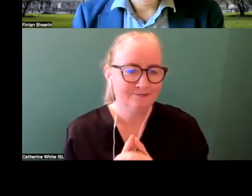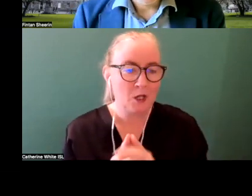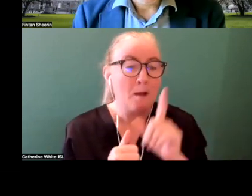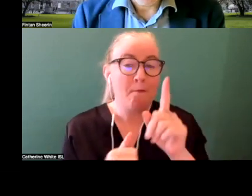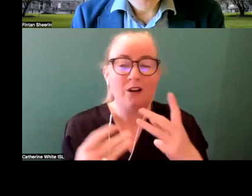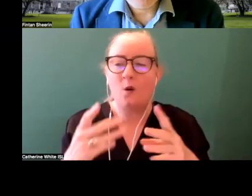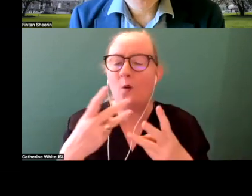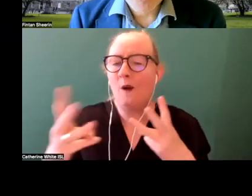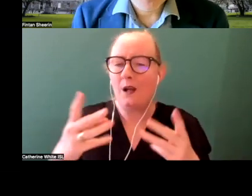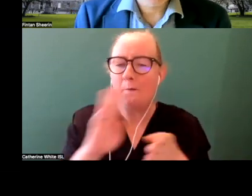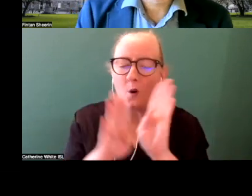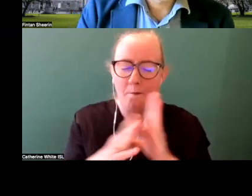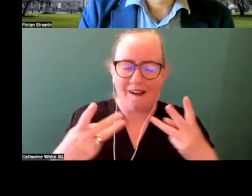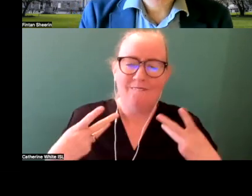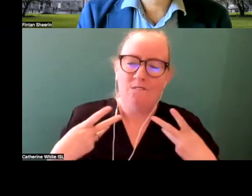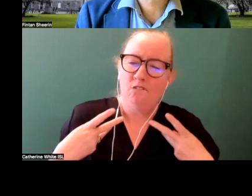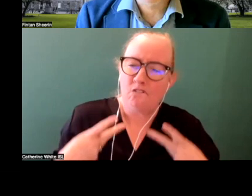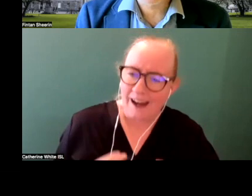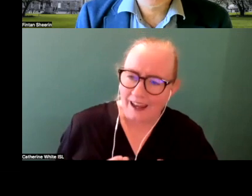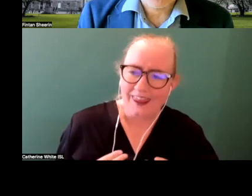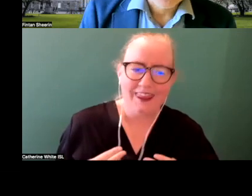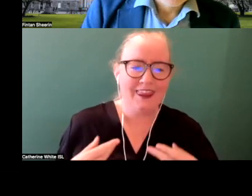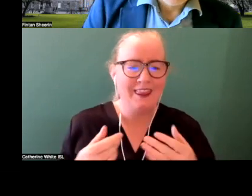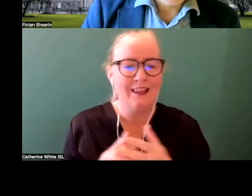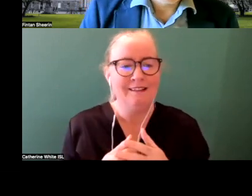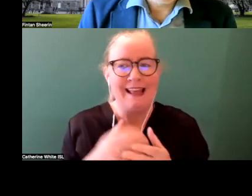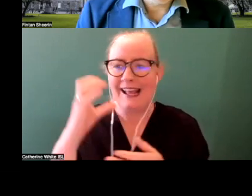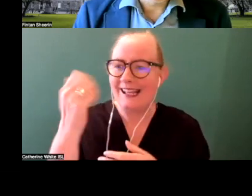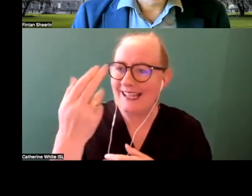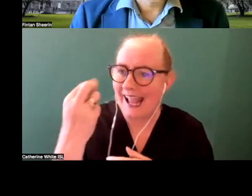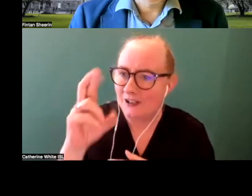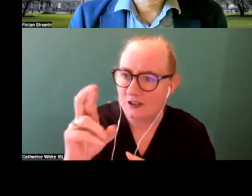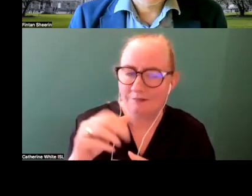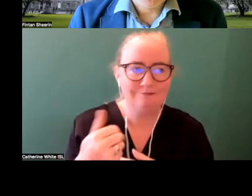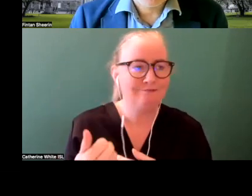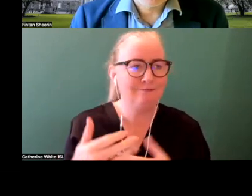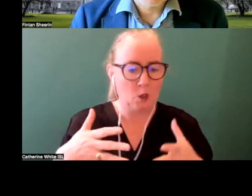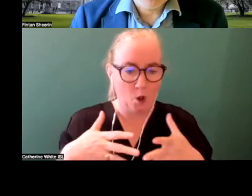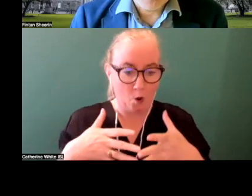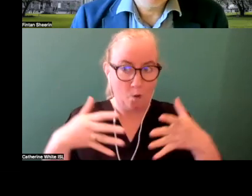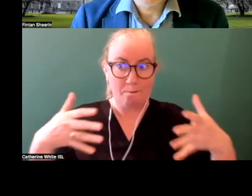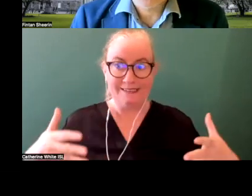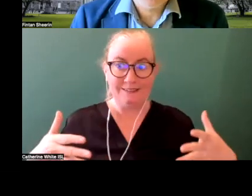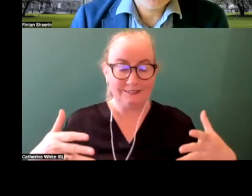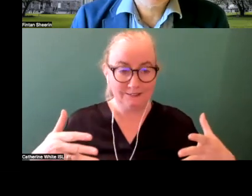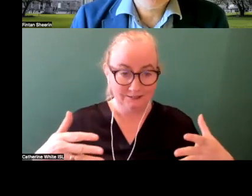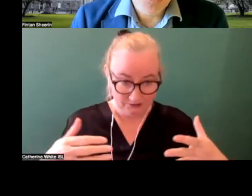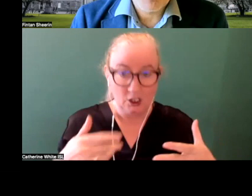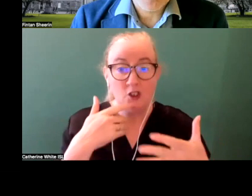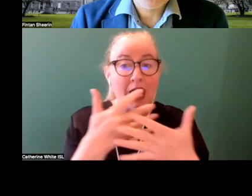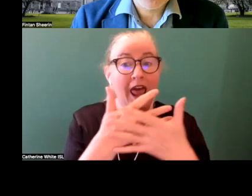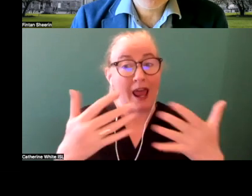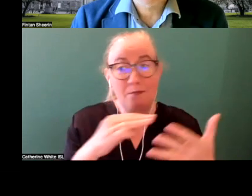frailty, and yes, multimorbidity as well, cancer, obesity, people have reported that in many situations, there's